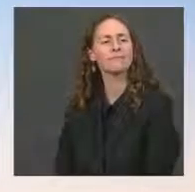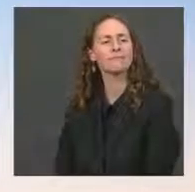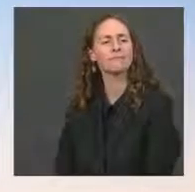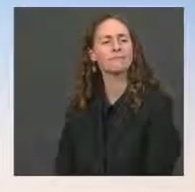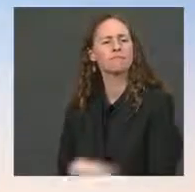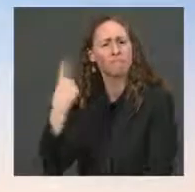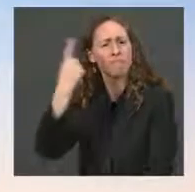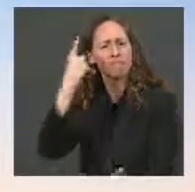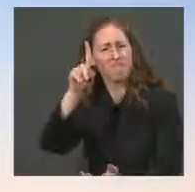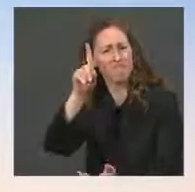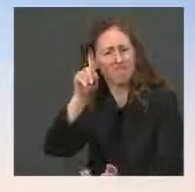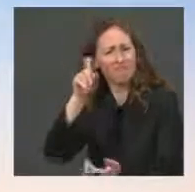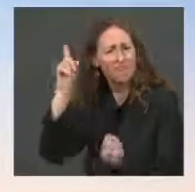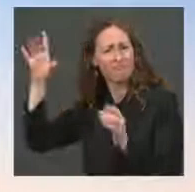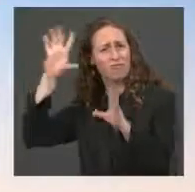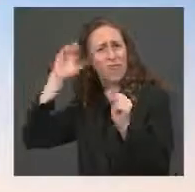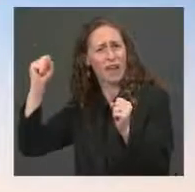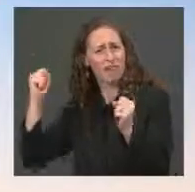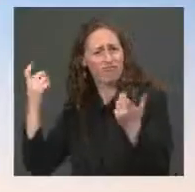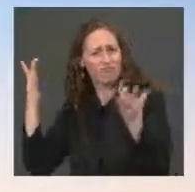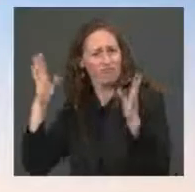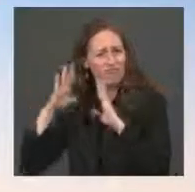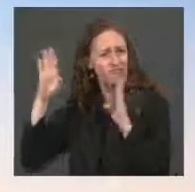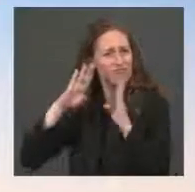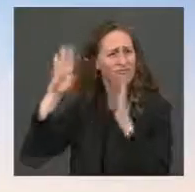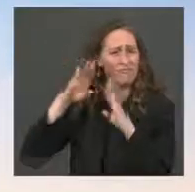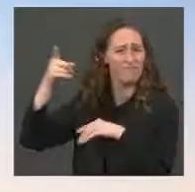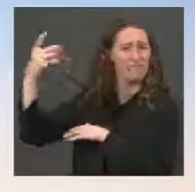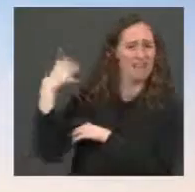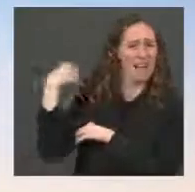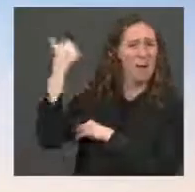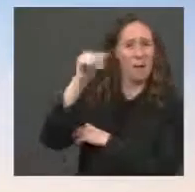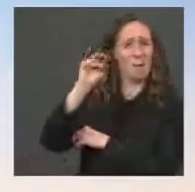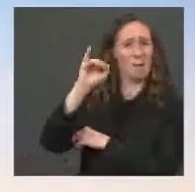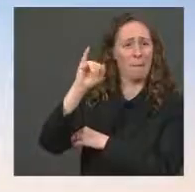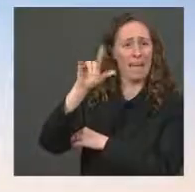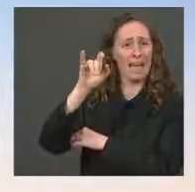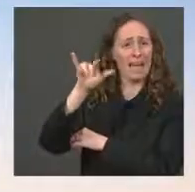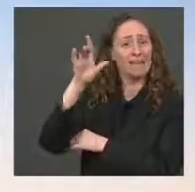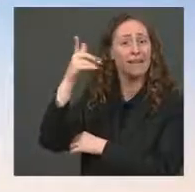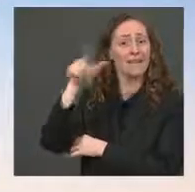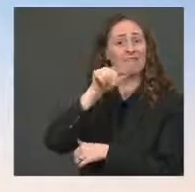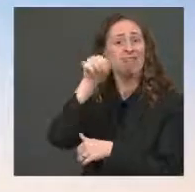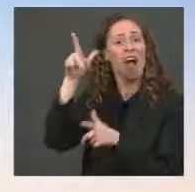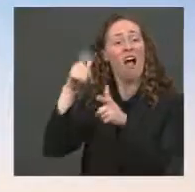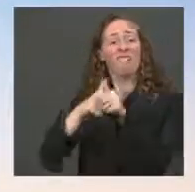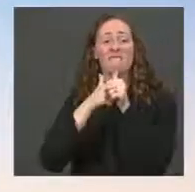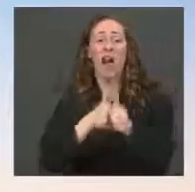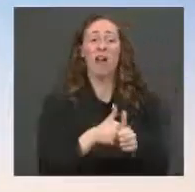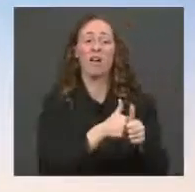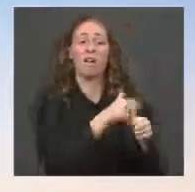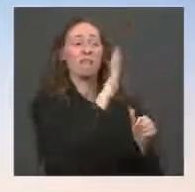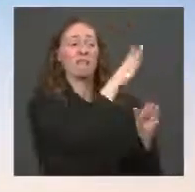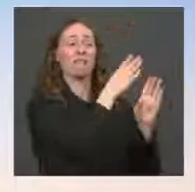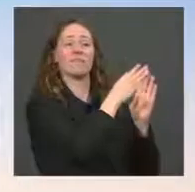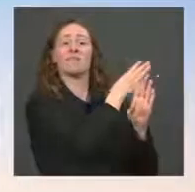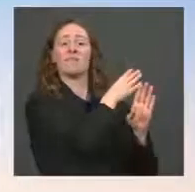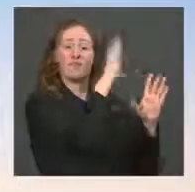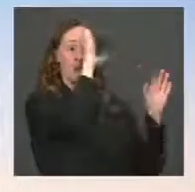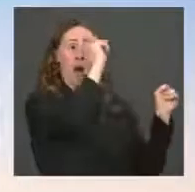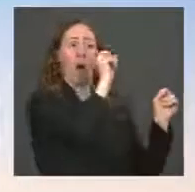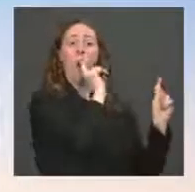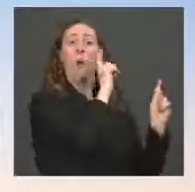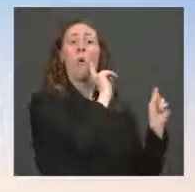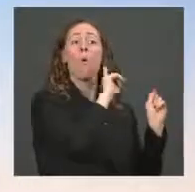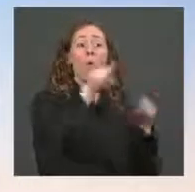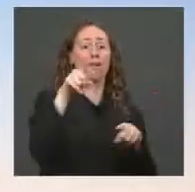that General Milley perhaps worked outside of the chain of command at all in this? Again, I think why it was important for me to convey what I